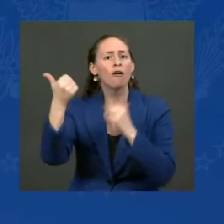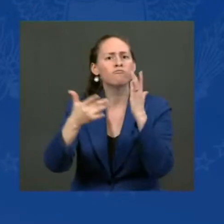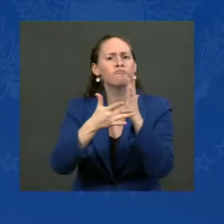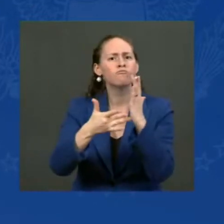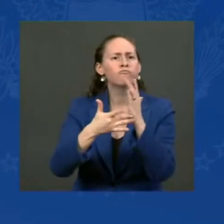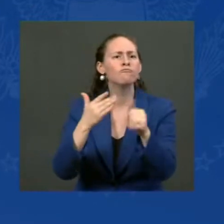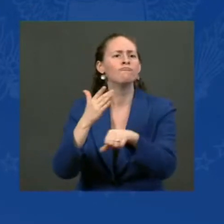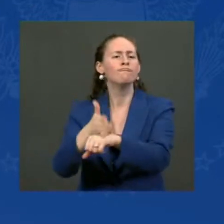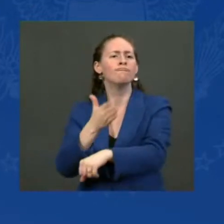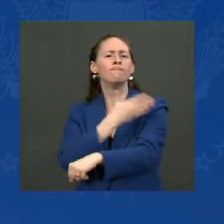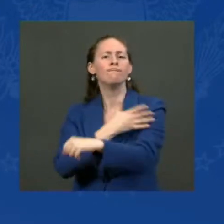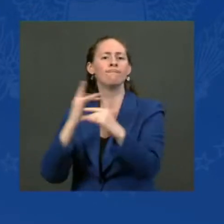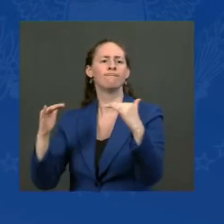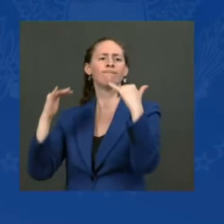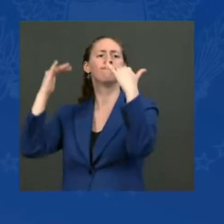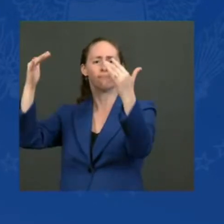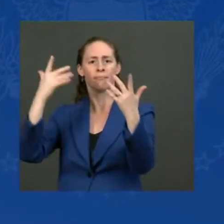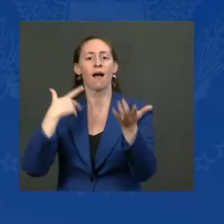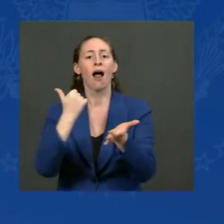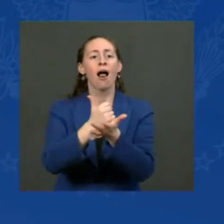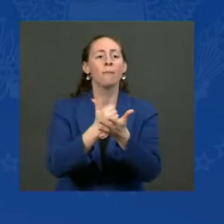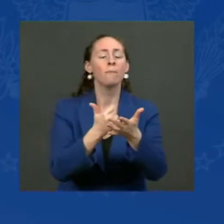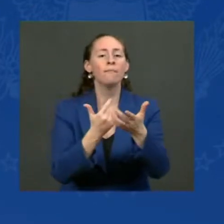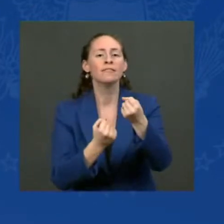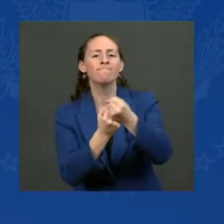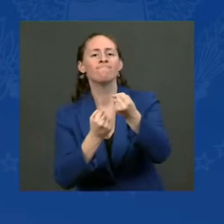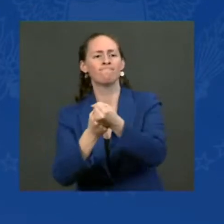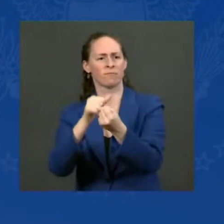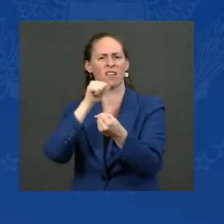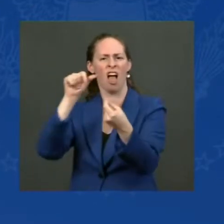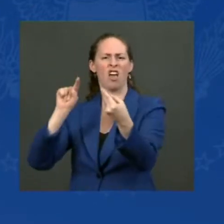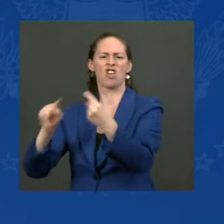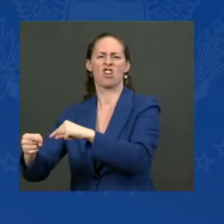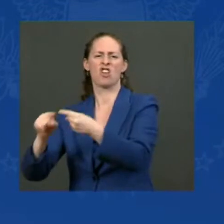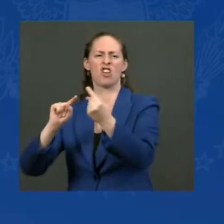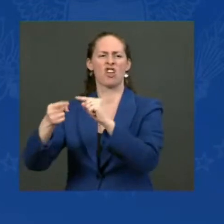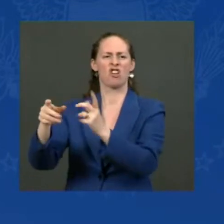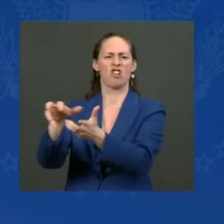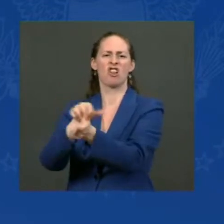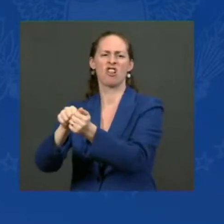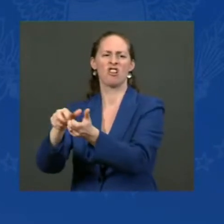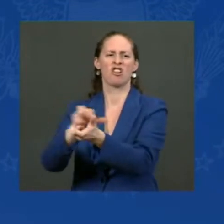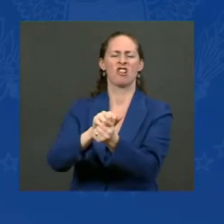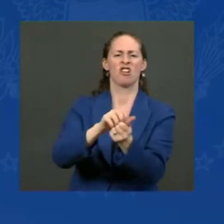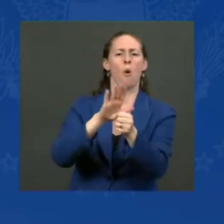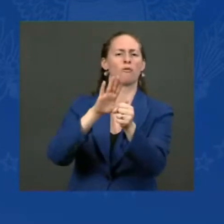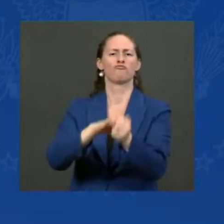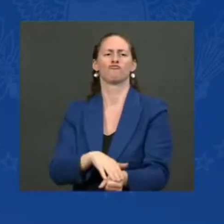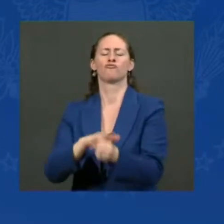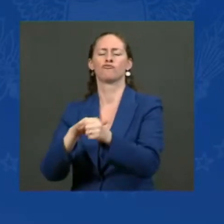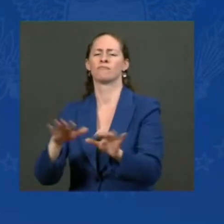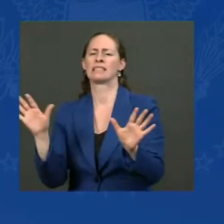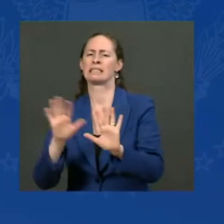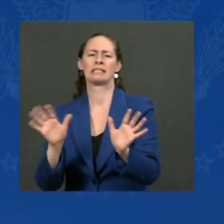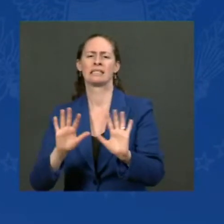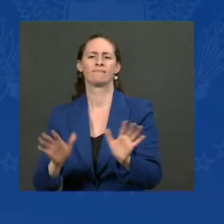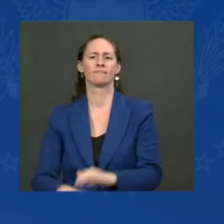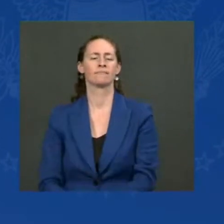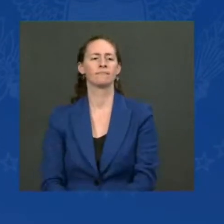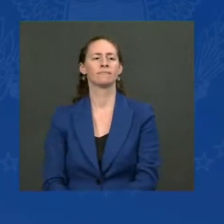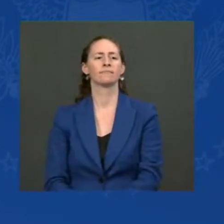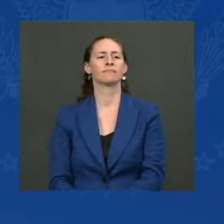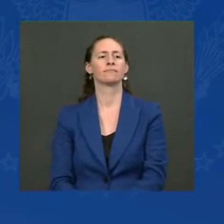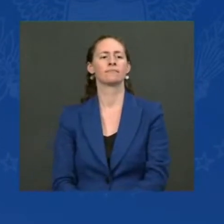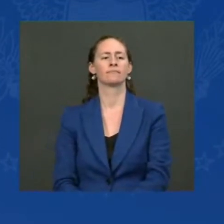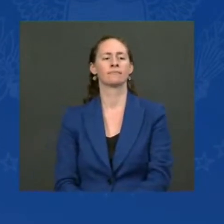challenges and empowering human potential, not a source of greater strife and repression. These are the challenges that we will determine